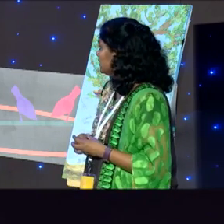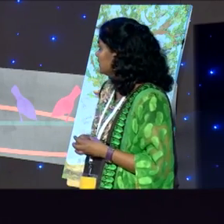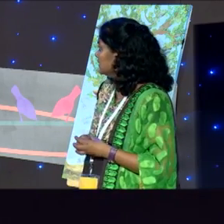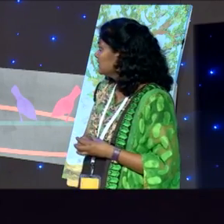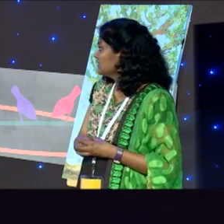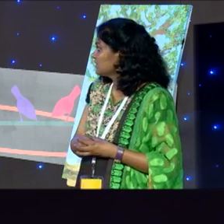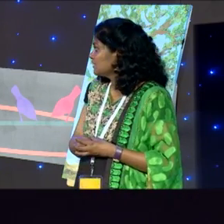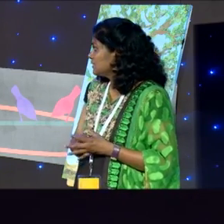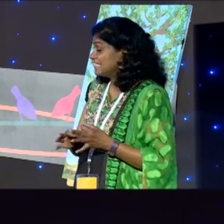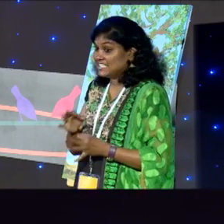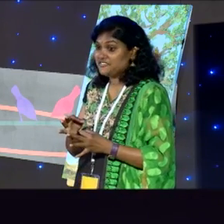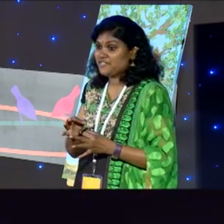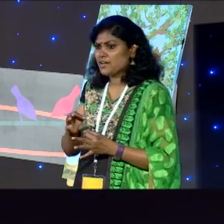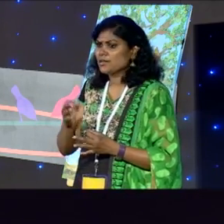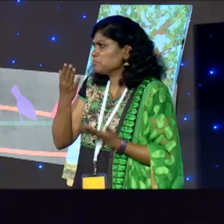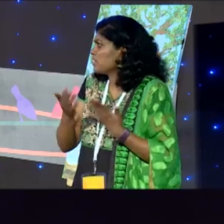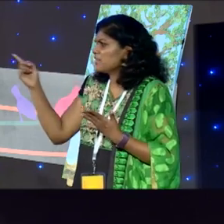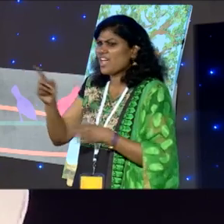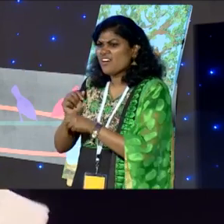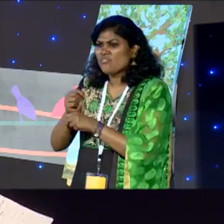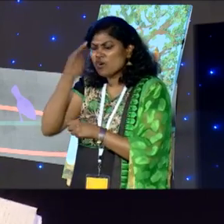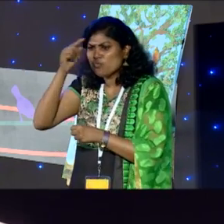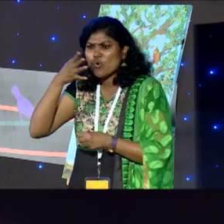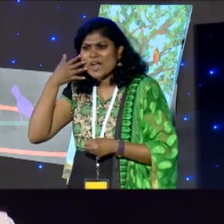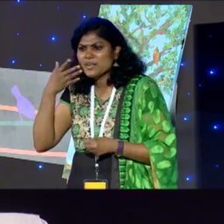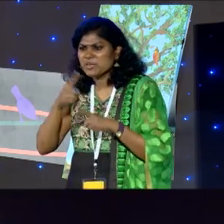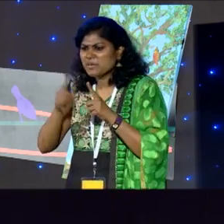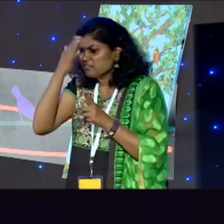if we can improve their life, if we can uplift them from society,